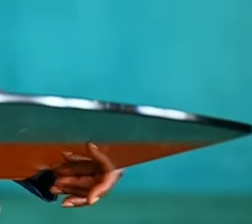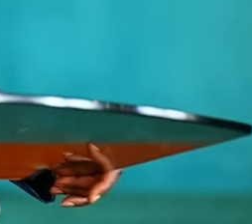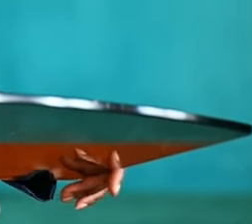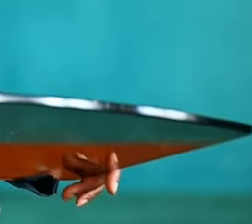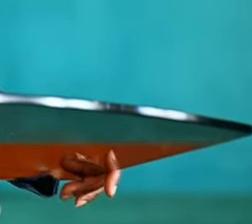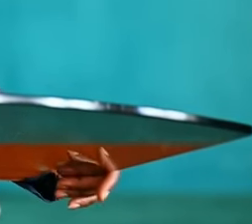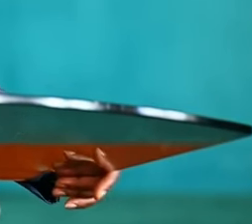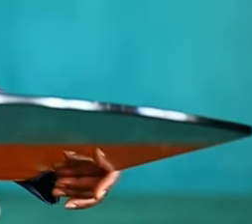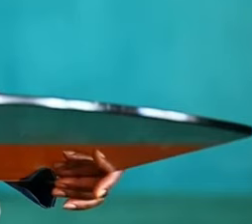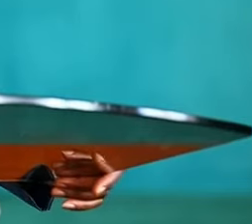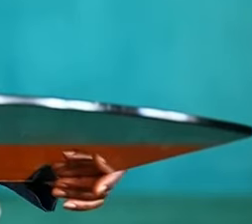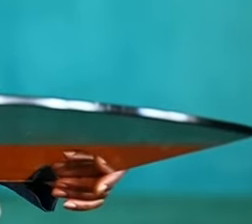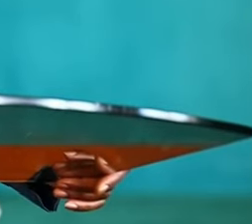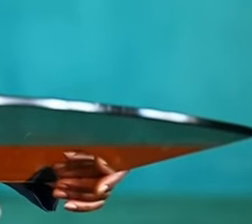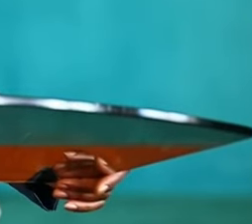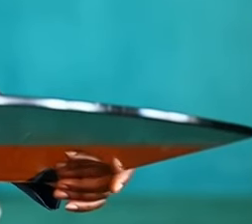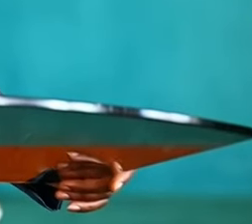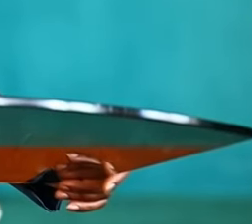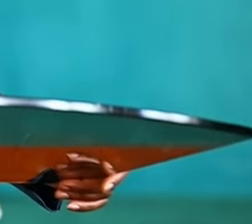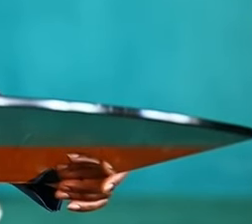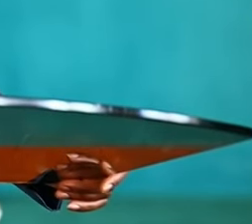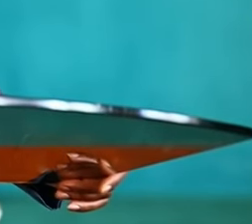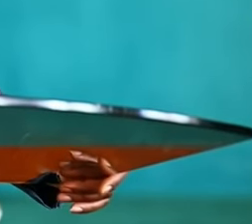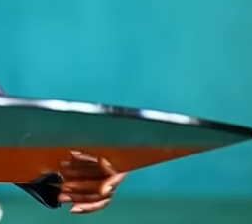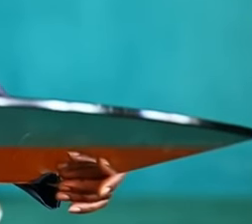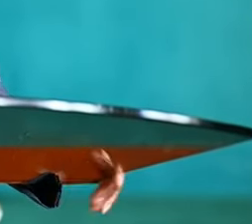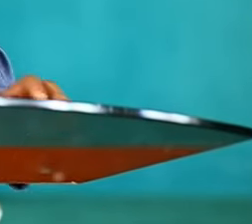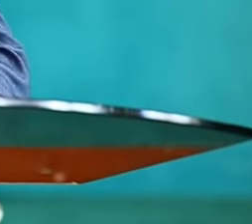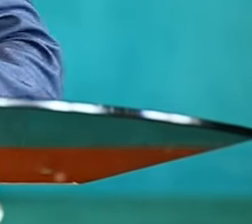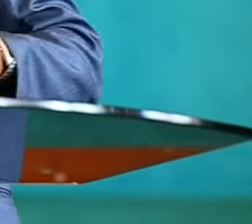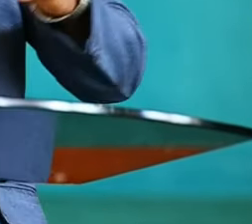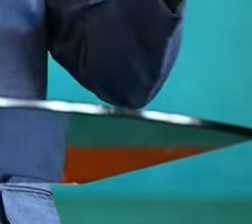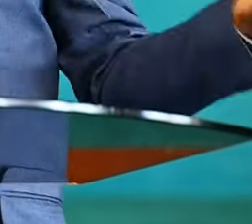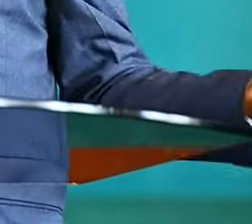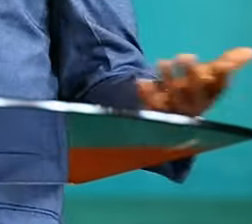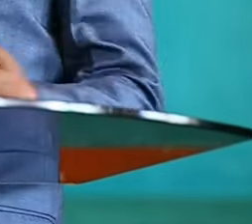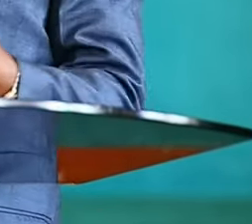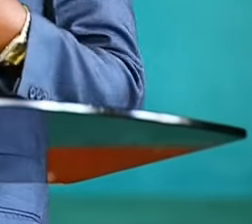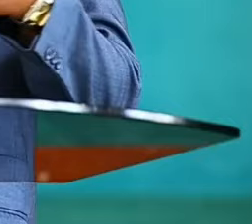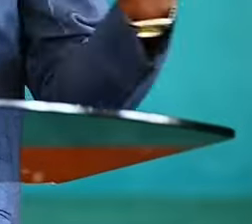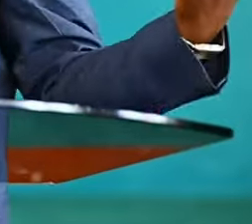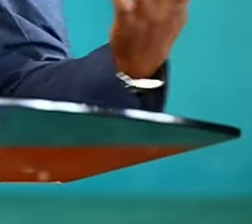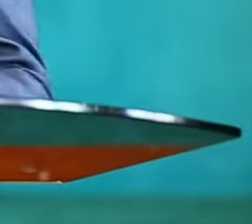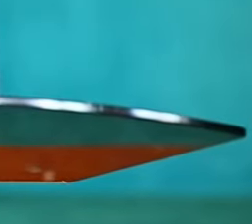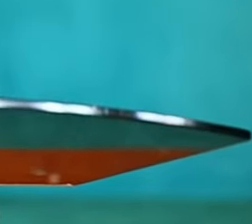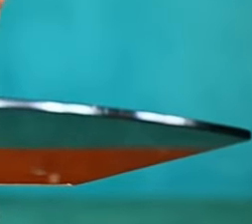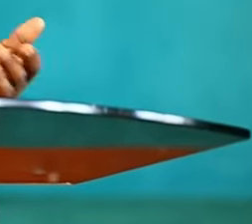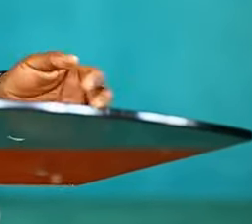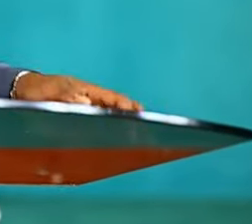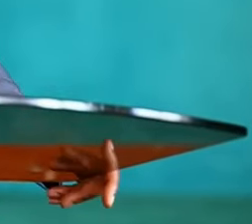Lord, because the Lord has been so good to us throughout the year. We have had challenges, we have